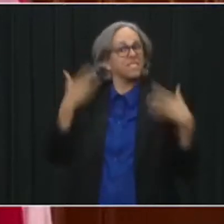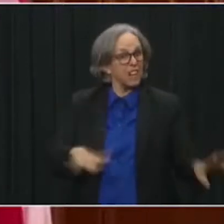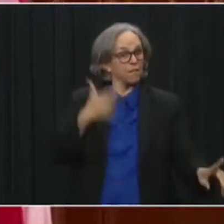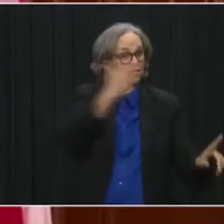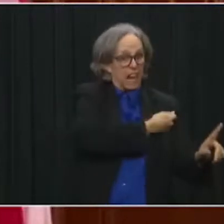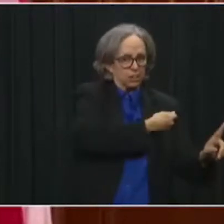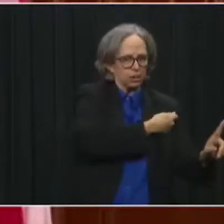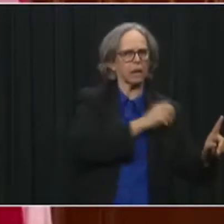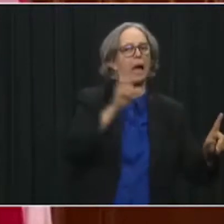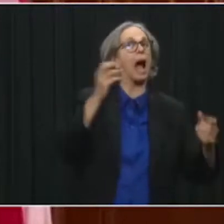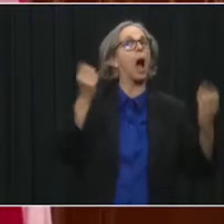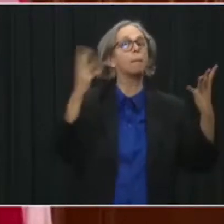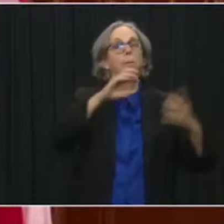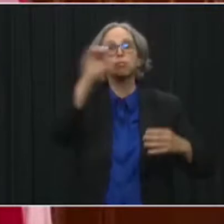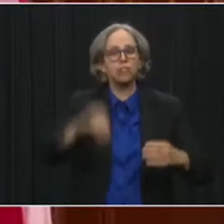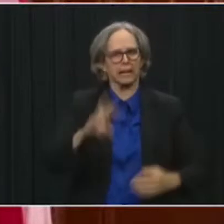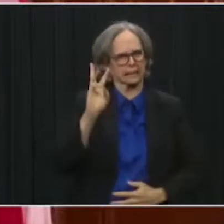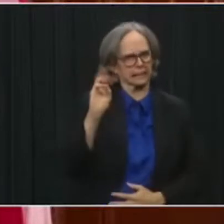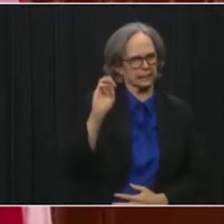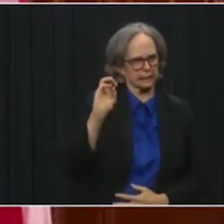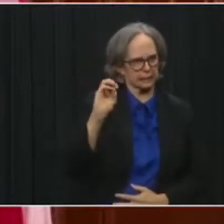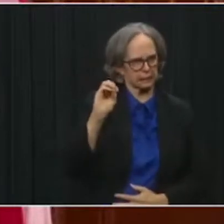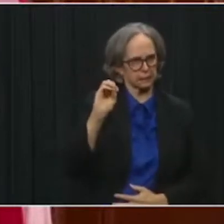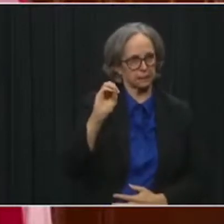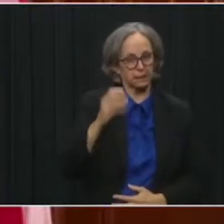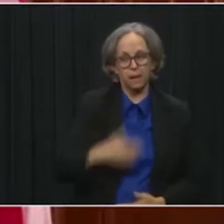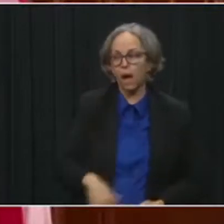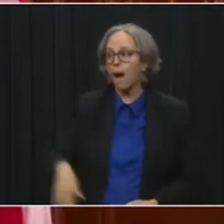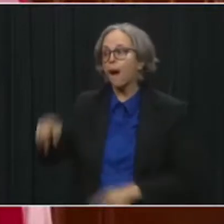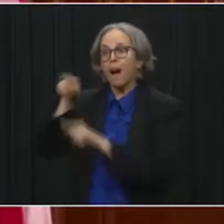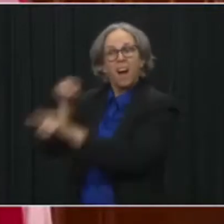40% of those adults, of course, are not.